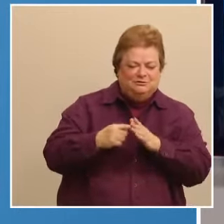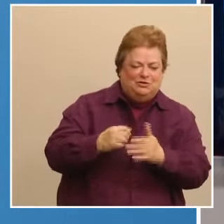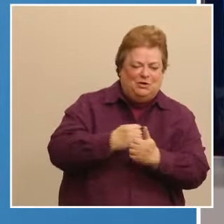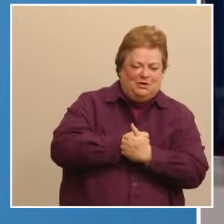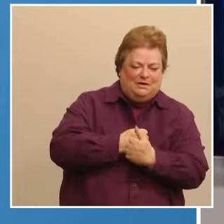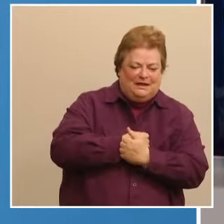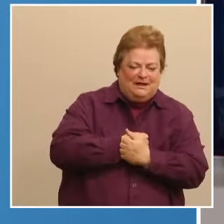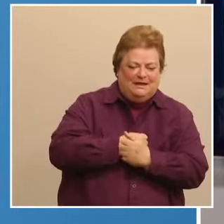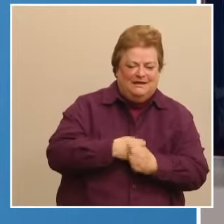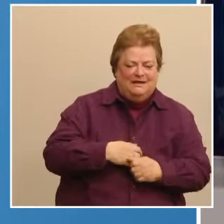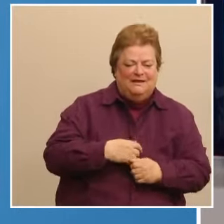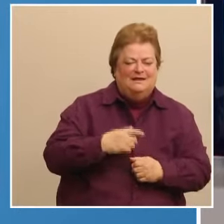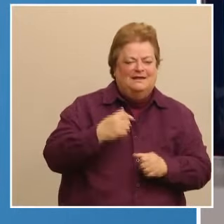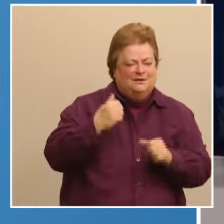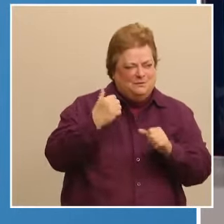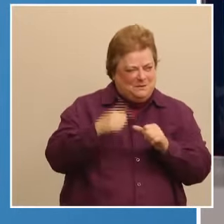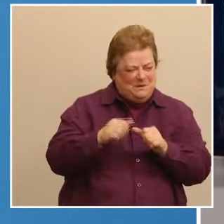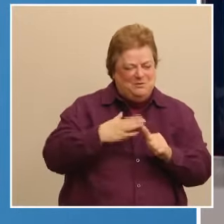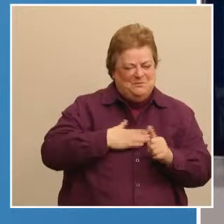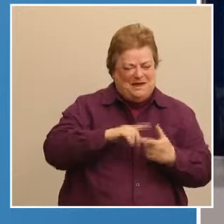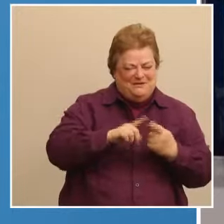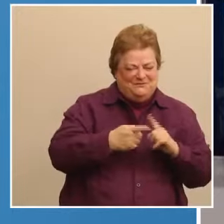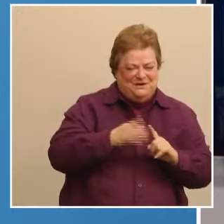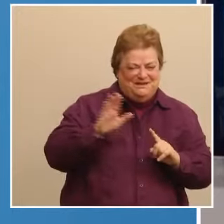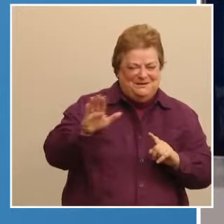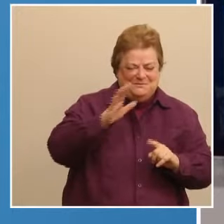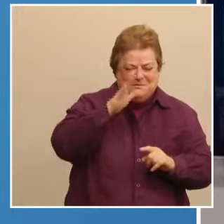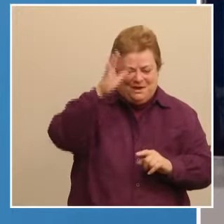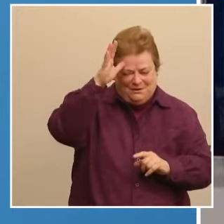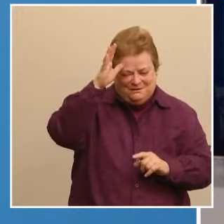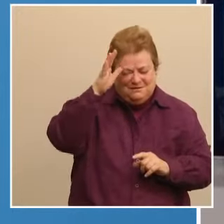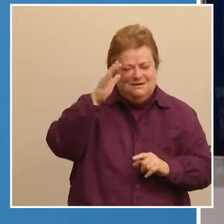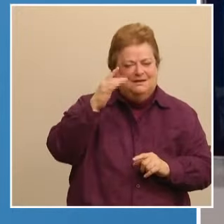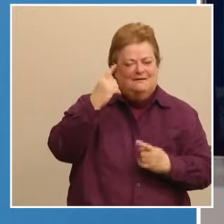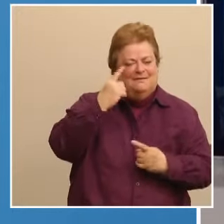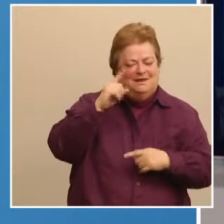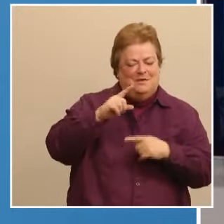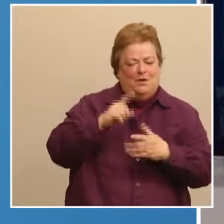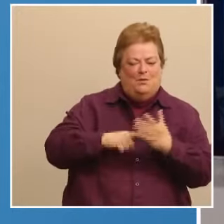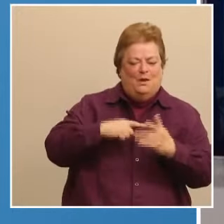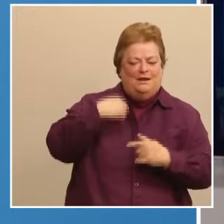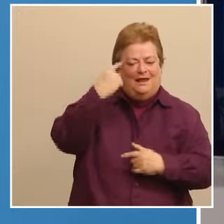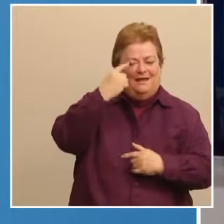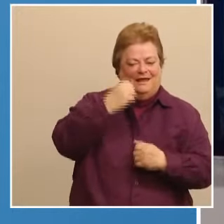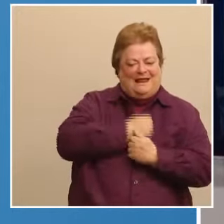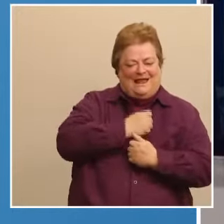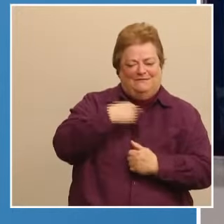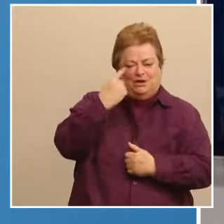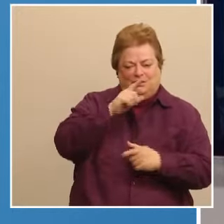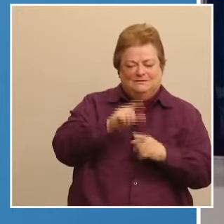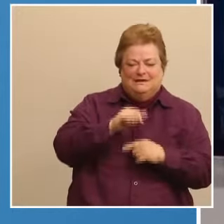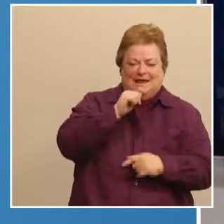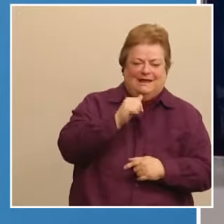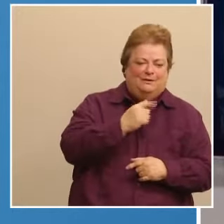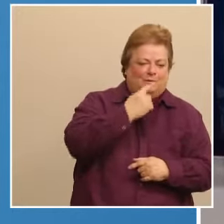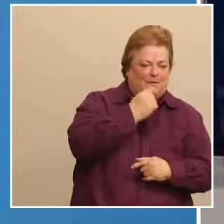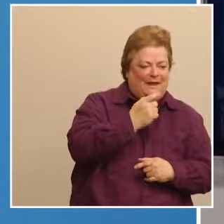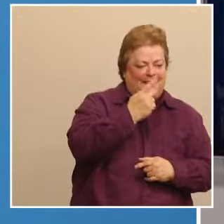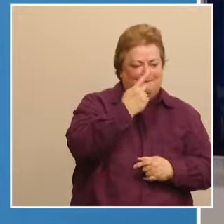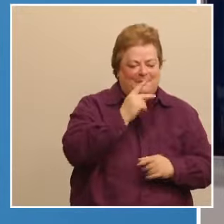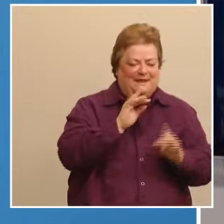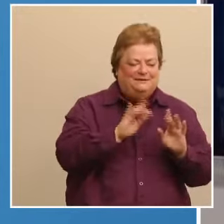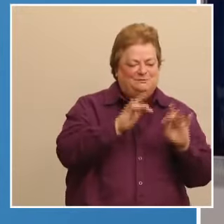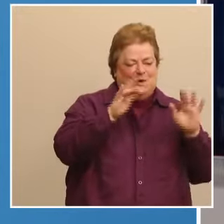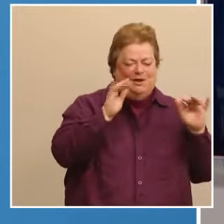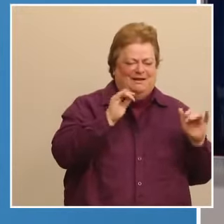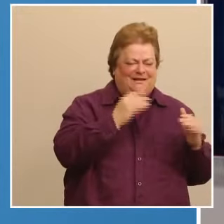keep my friends' parents in mind when you consider what love really looks like. It isn't red, pink, sparkly, and fancy.